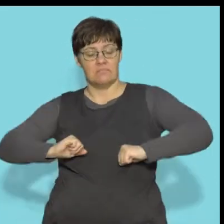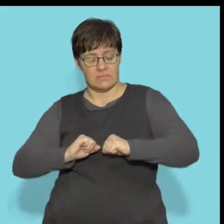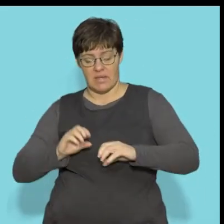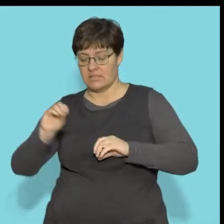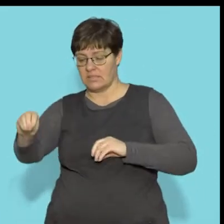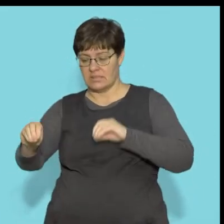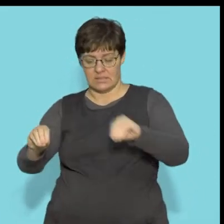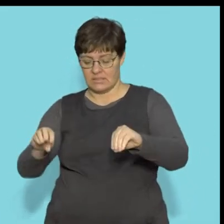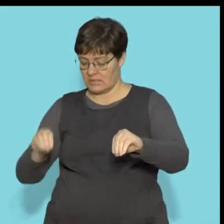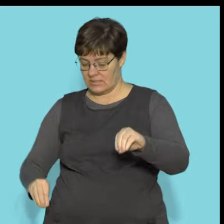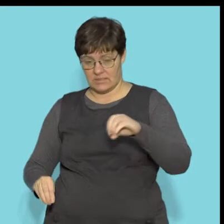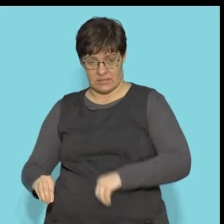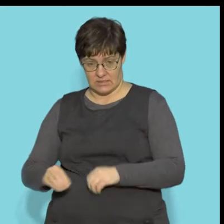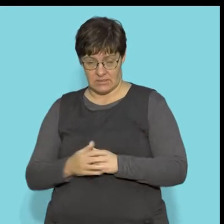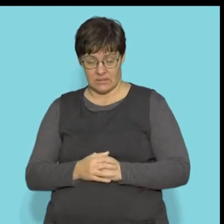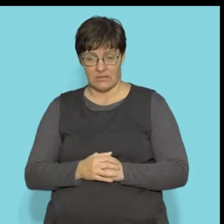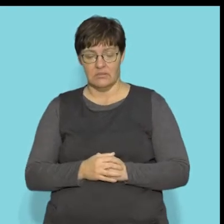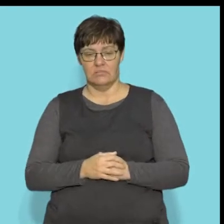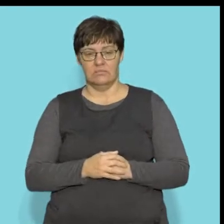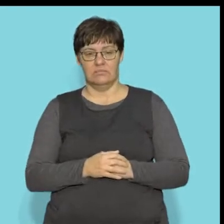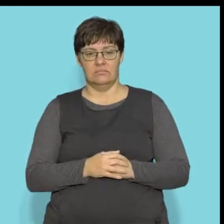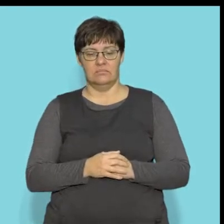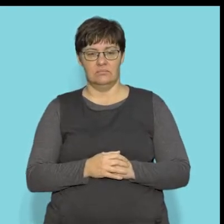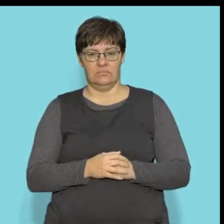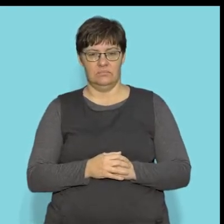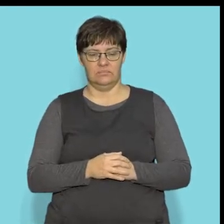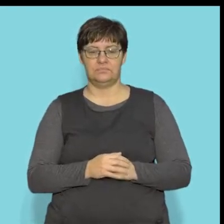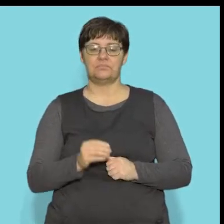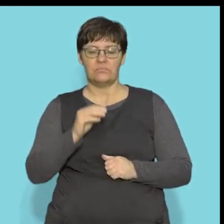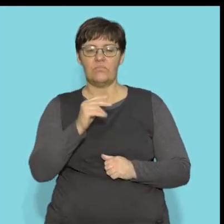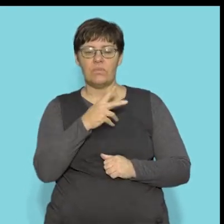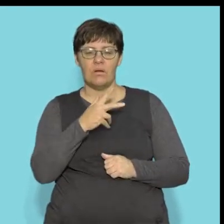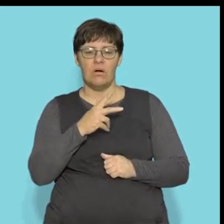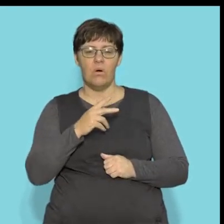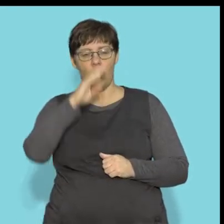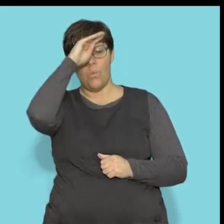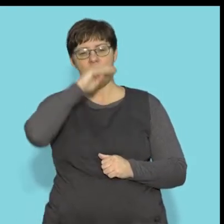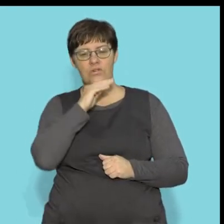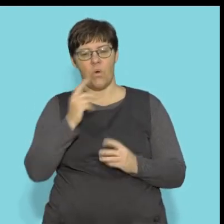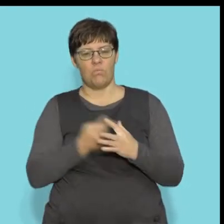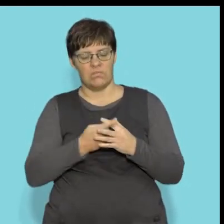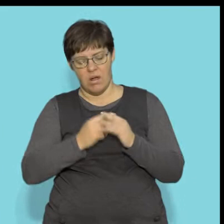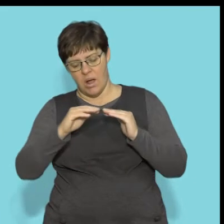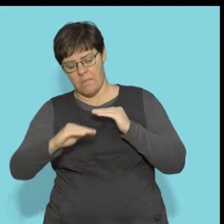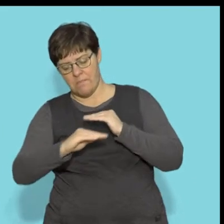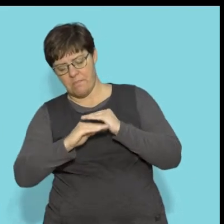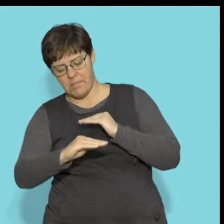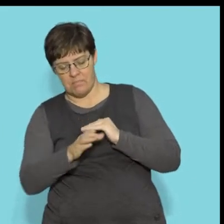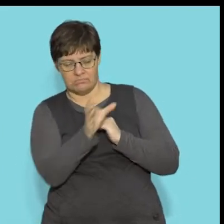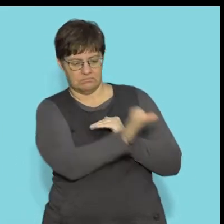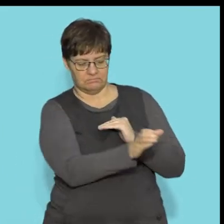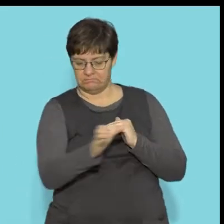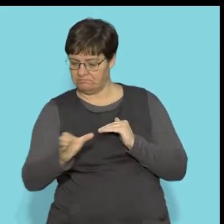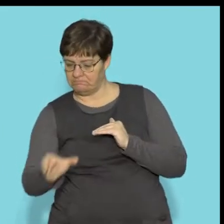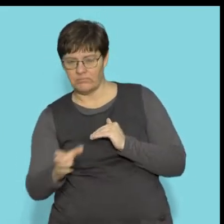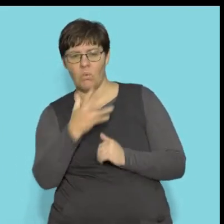equally apart. She placed the pots on a warm windowsill. She watered them